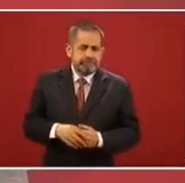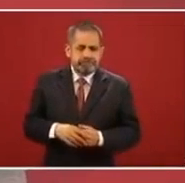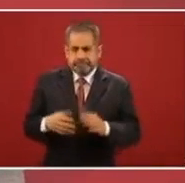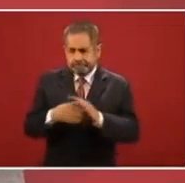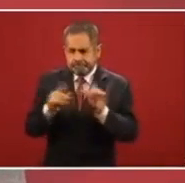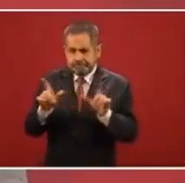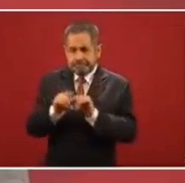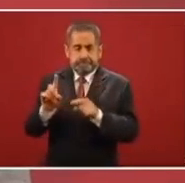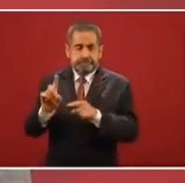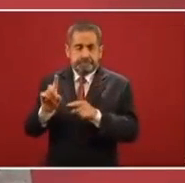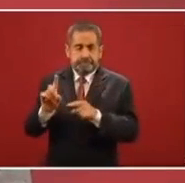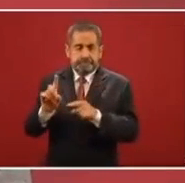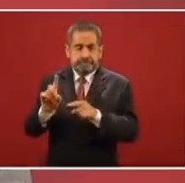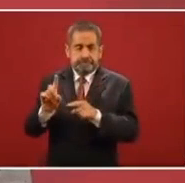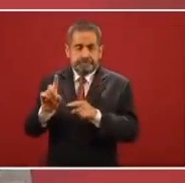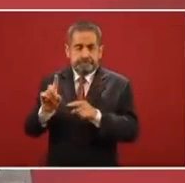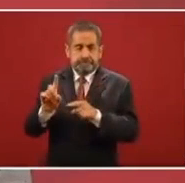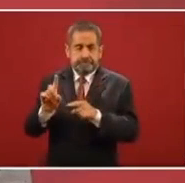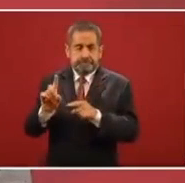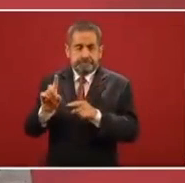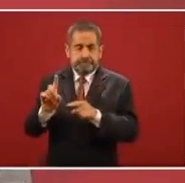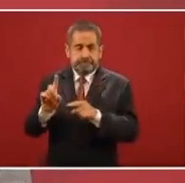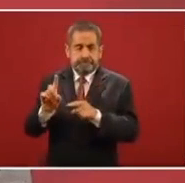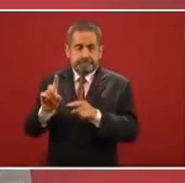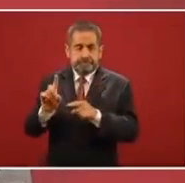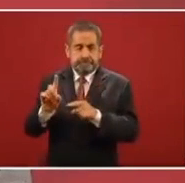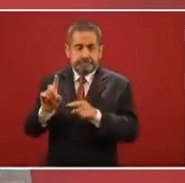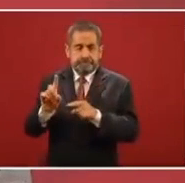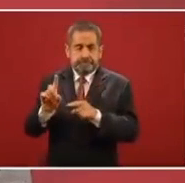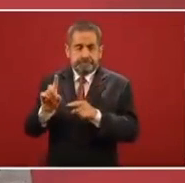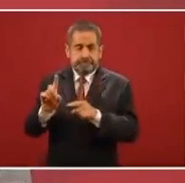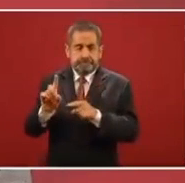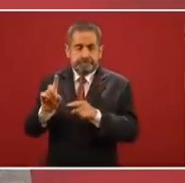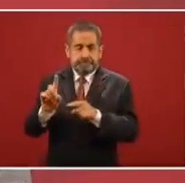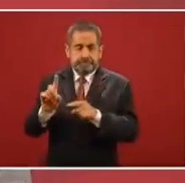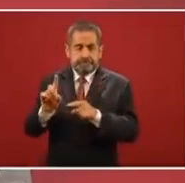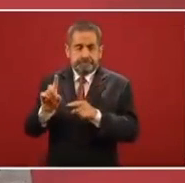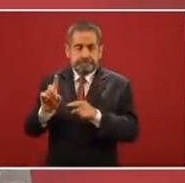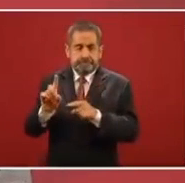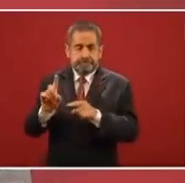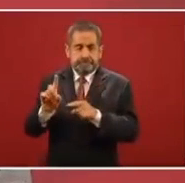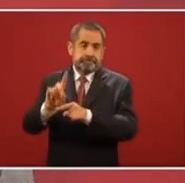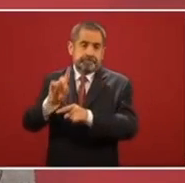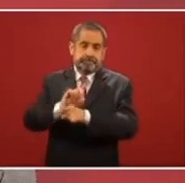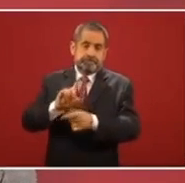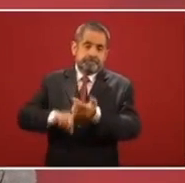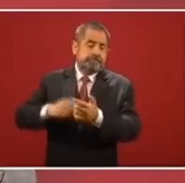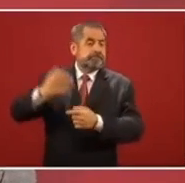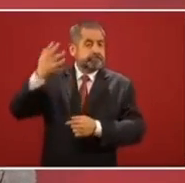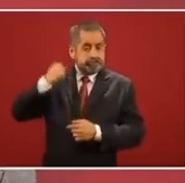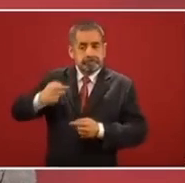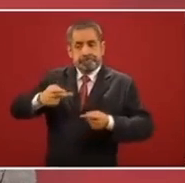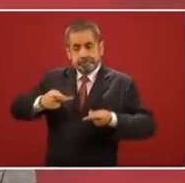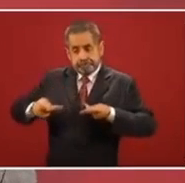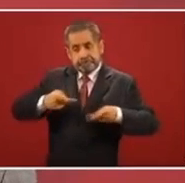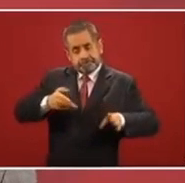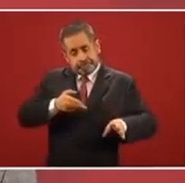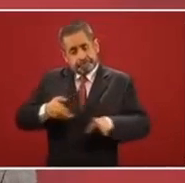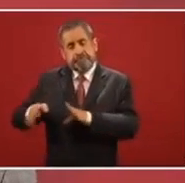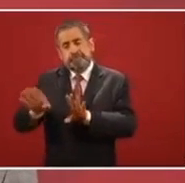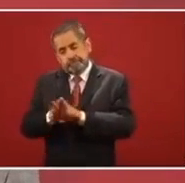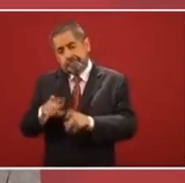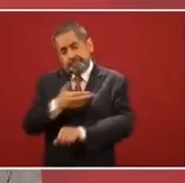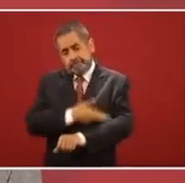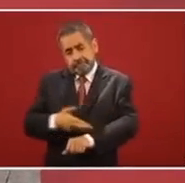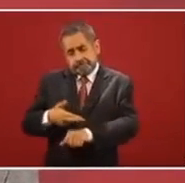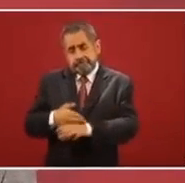resumen, desde el inicio, So to finalized this from the beginning. Preparación de